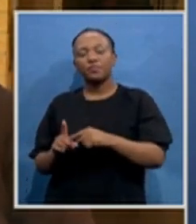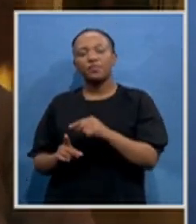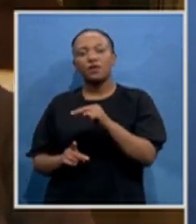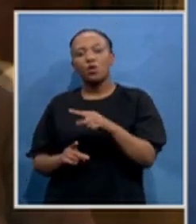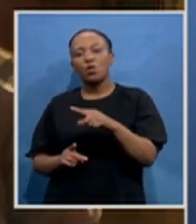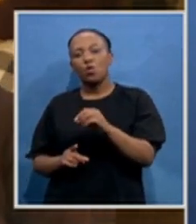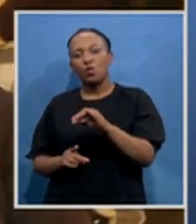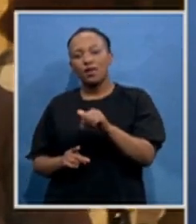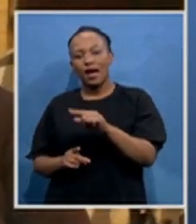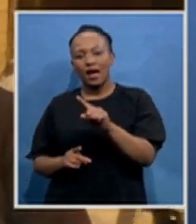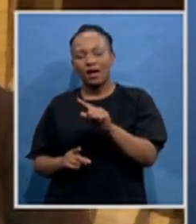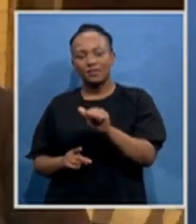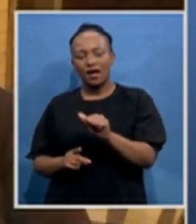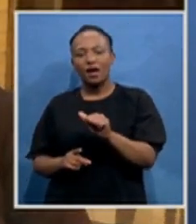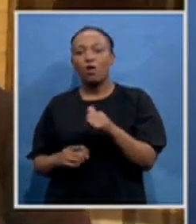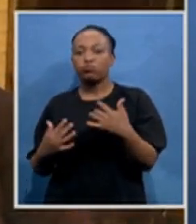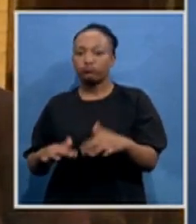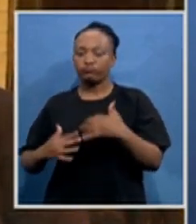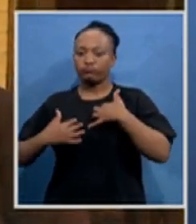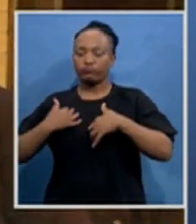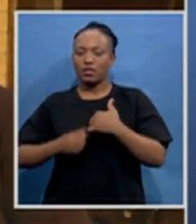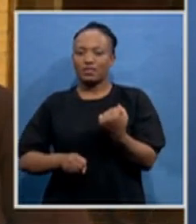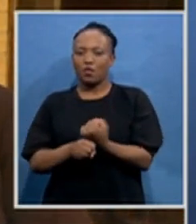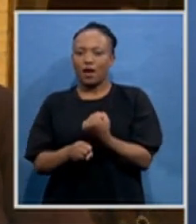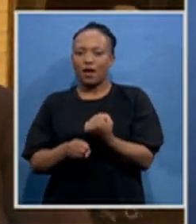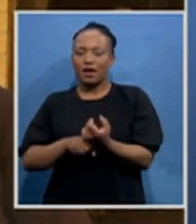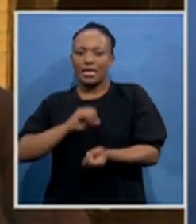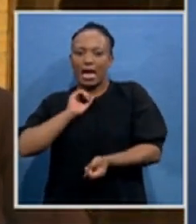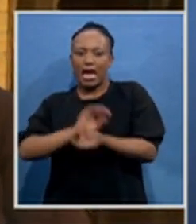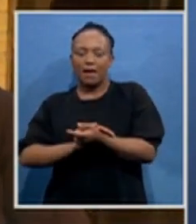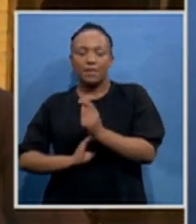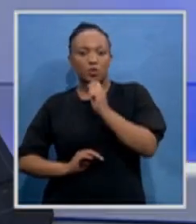happening there, a new dawn it means. Thank you so much, Mariska Botha.